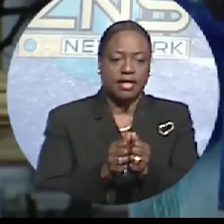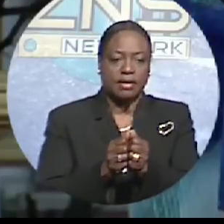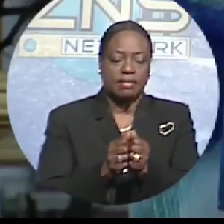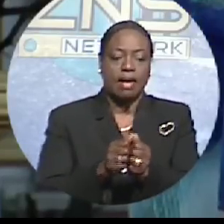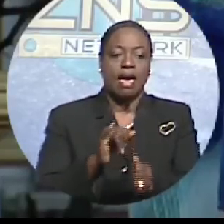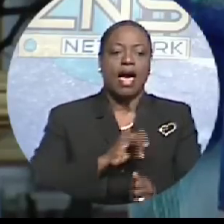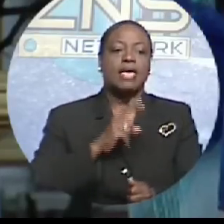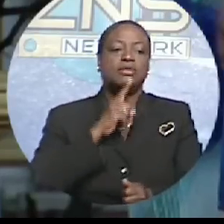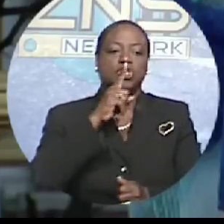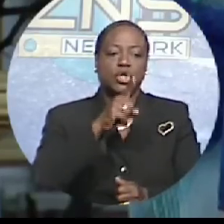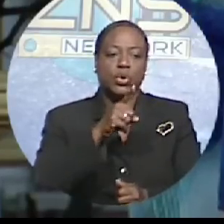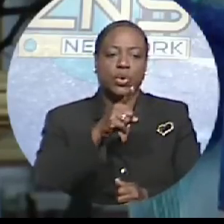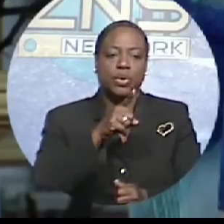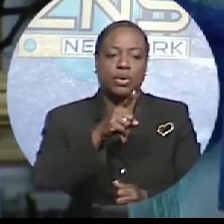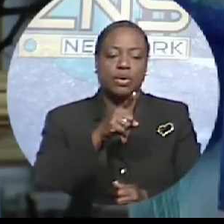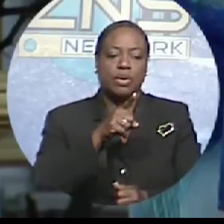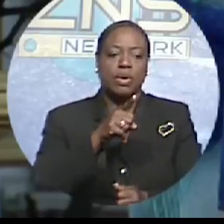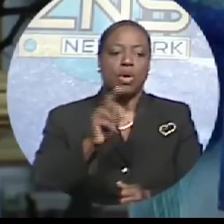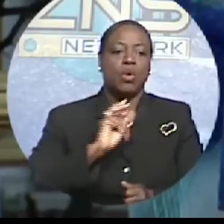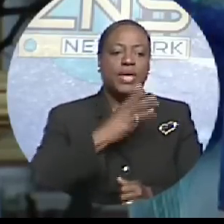could lean on Mr. Dinkle